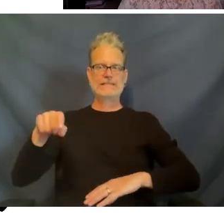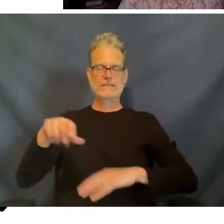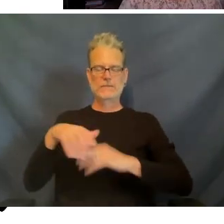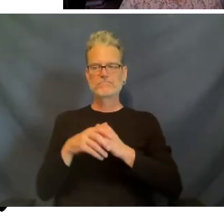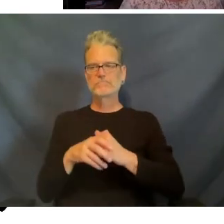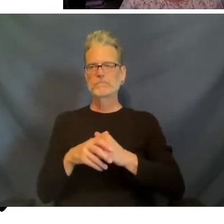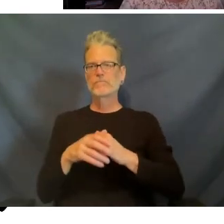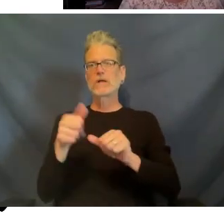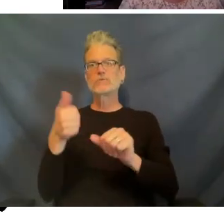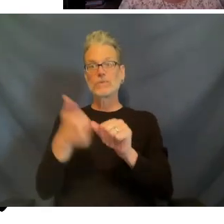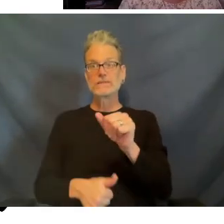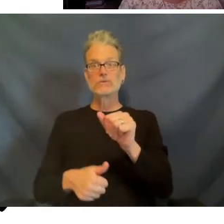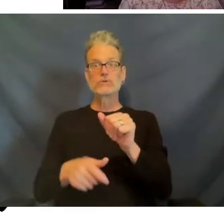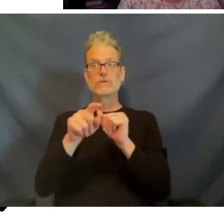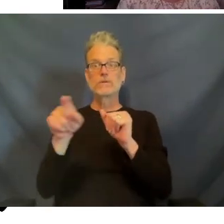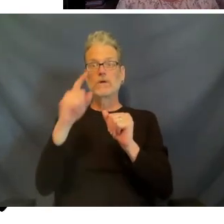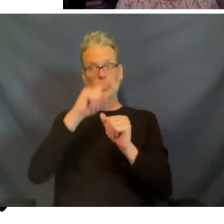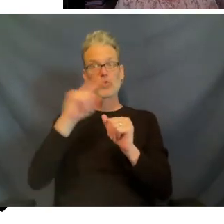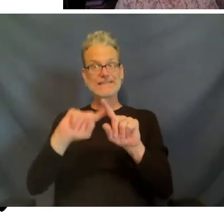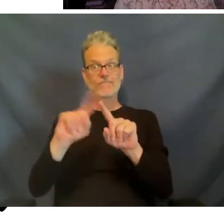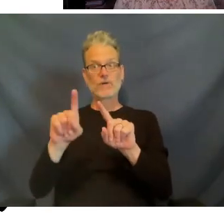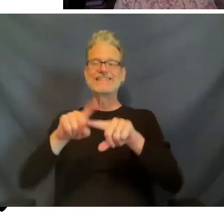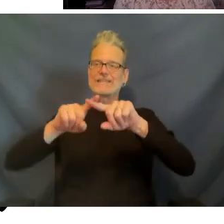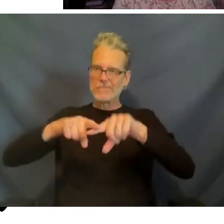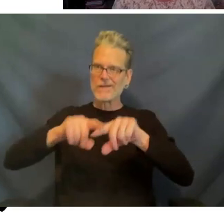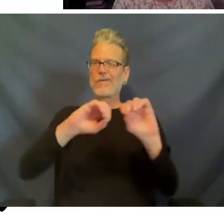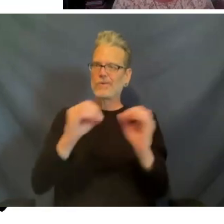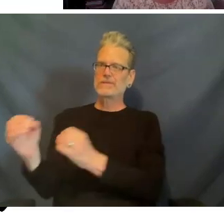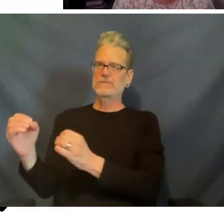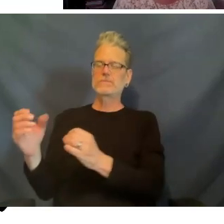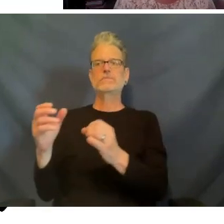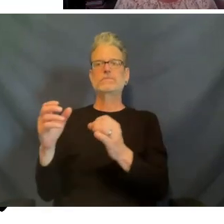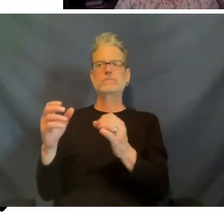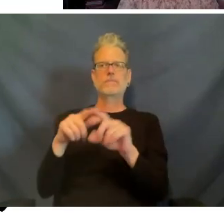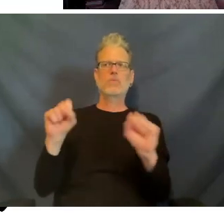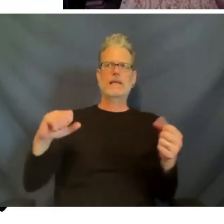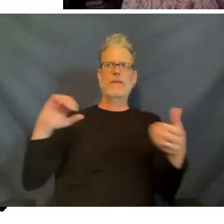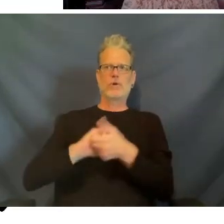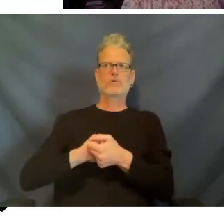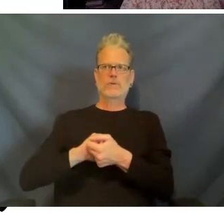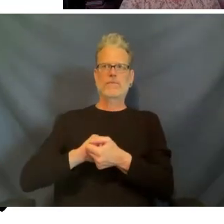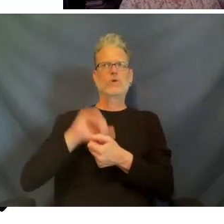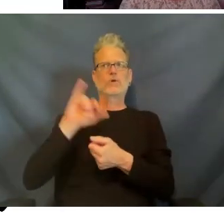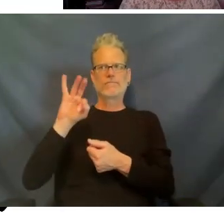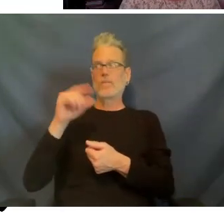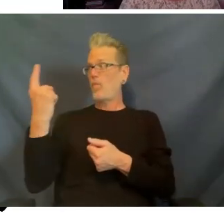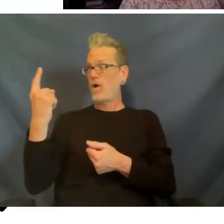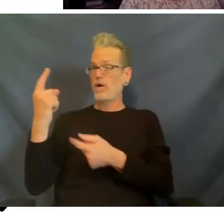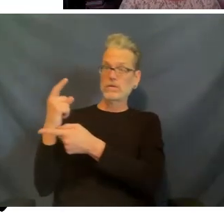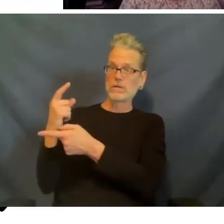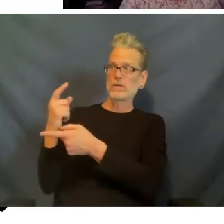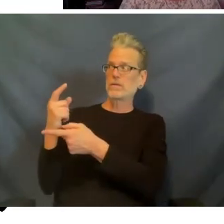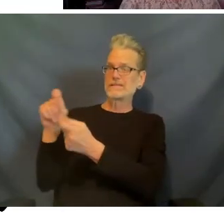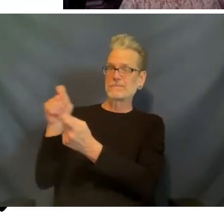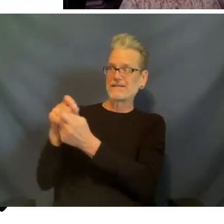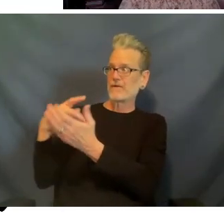each of these look different with each of our organizations, and we're able to partner together should one specific